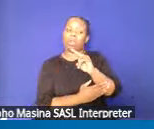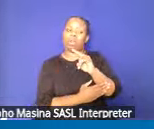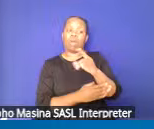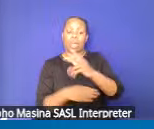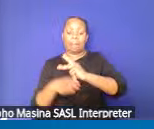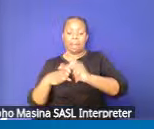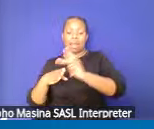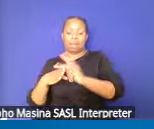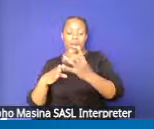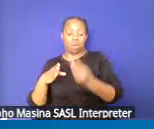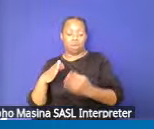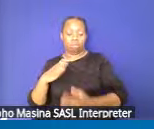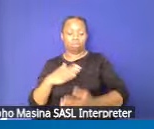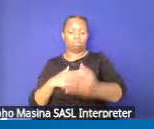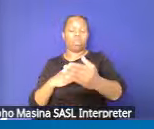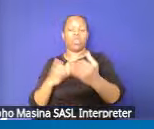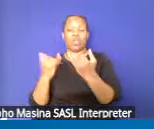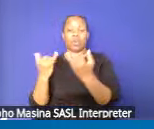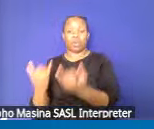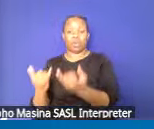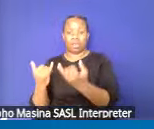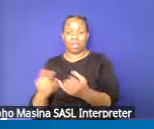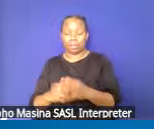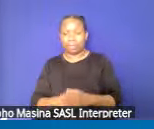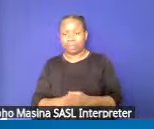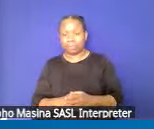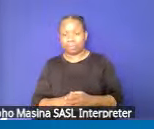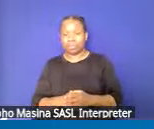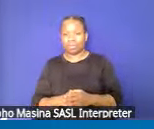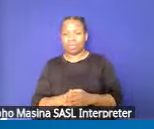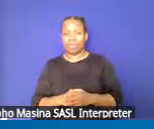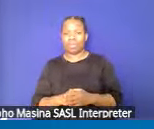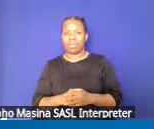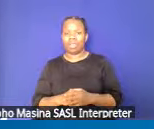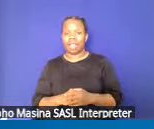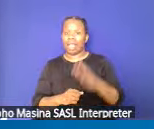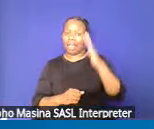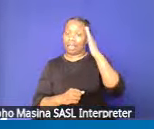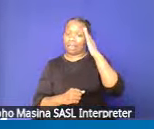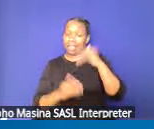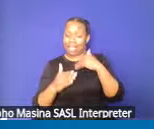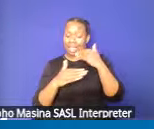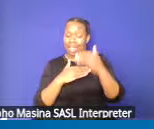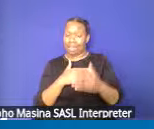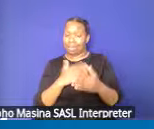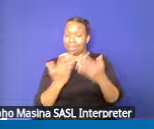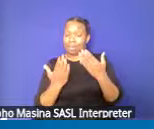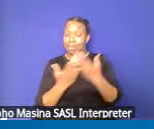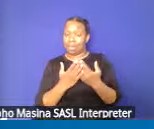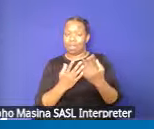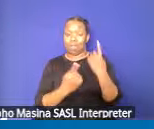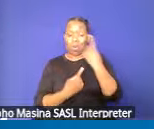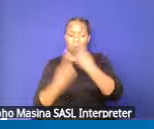today. And I guess then thereafter, we will address then any questions,